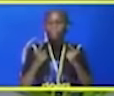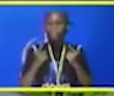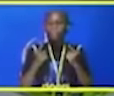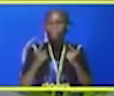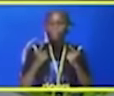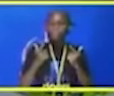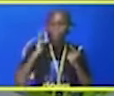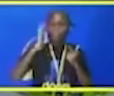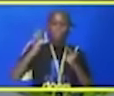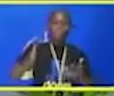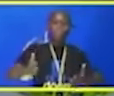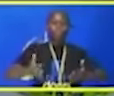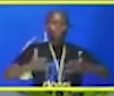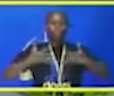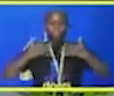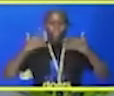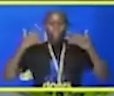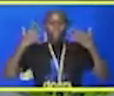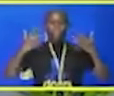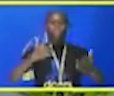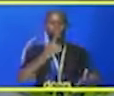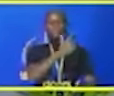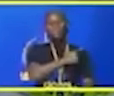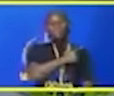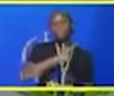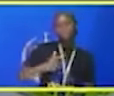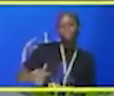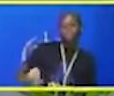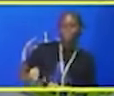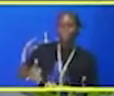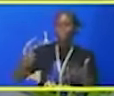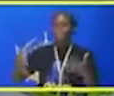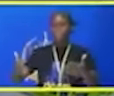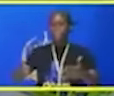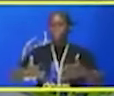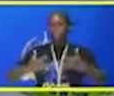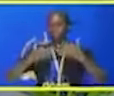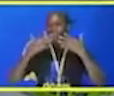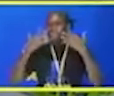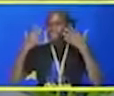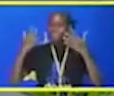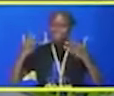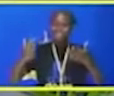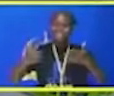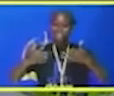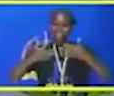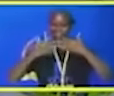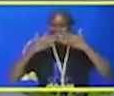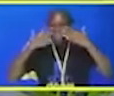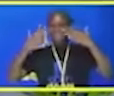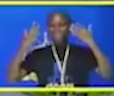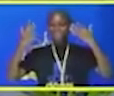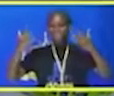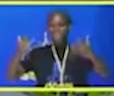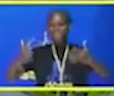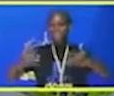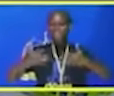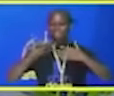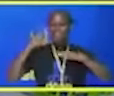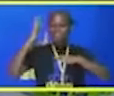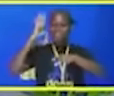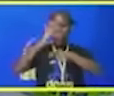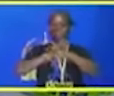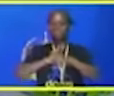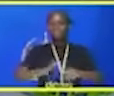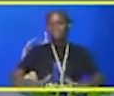Will you breathe, Lord? Breathe. Breathe, Lord. Breathe. Breathe